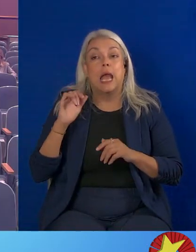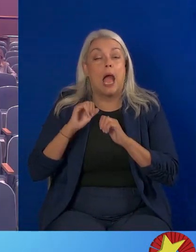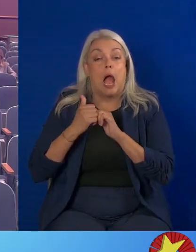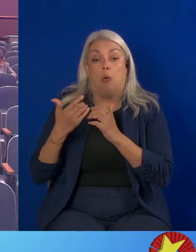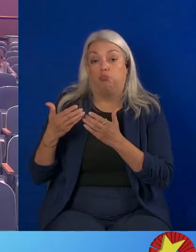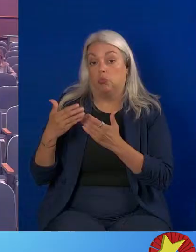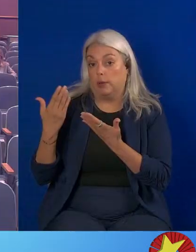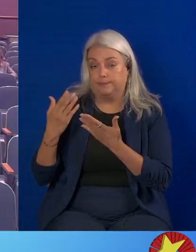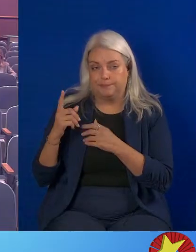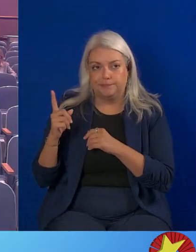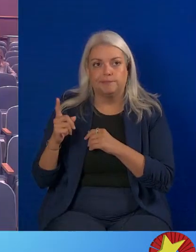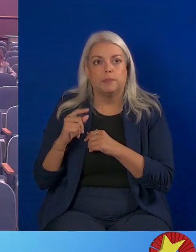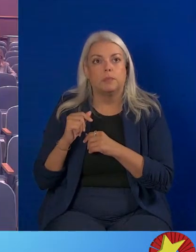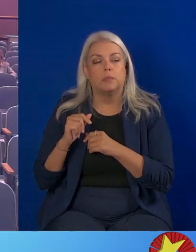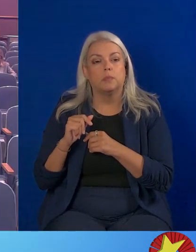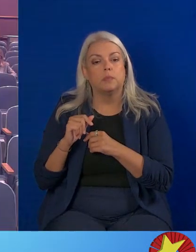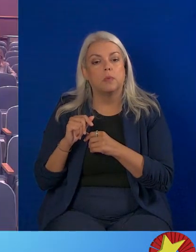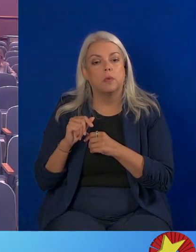in